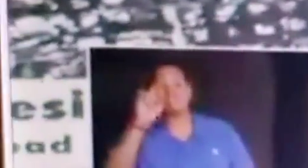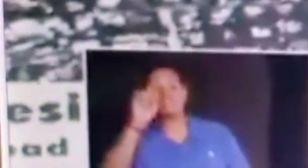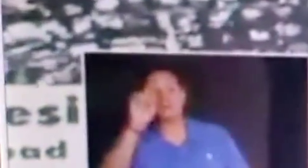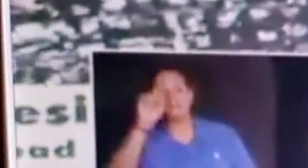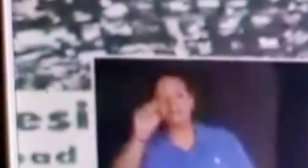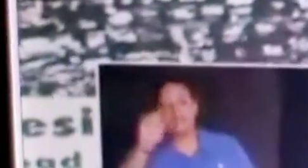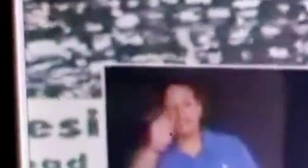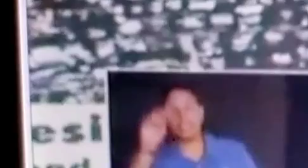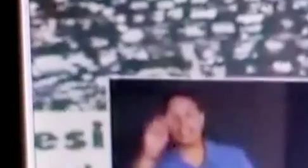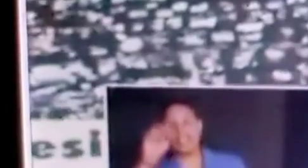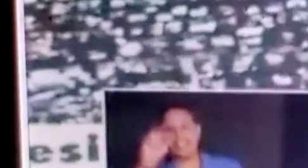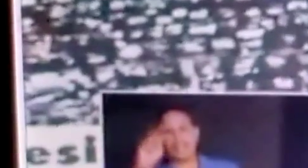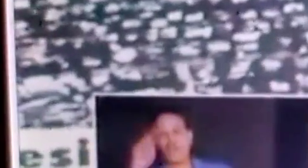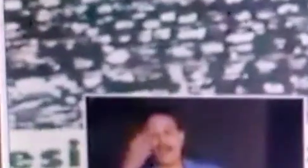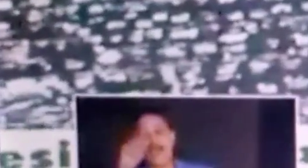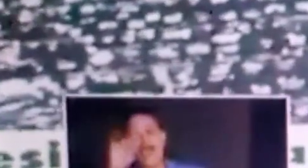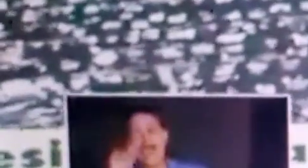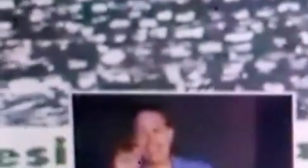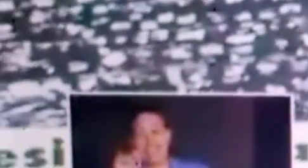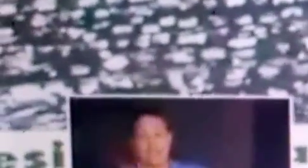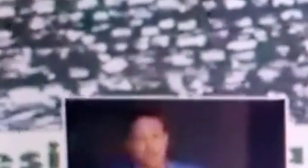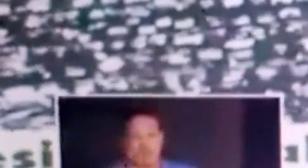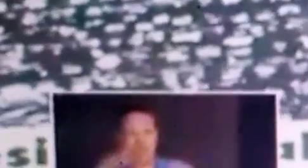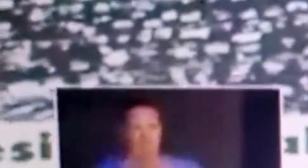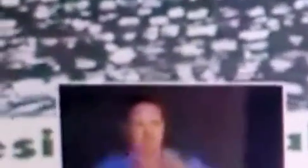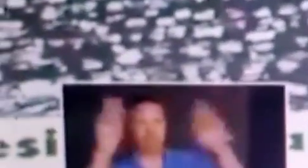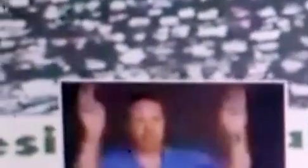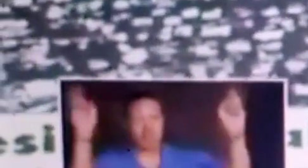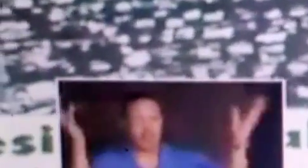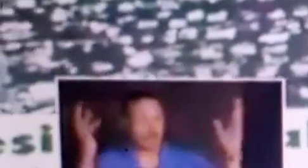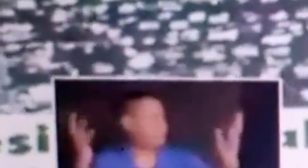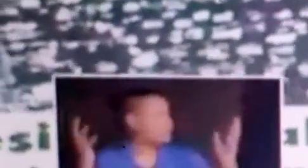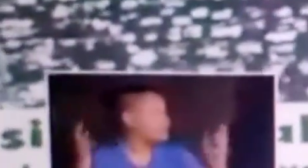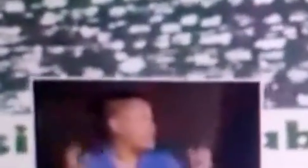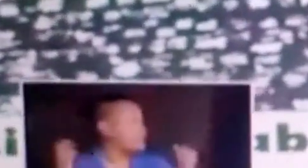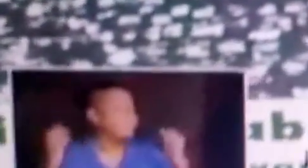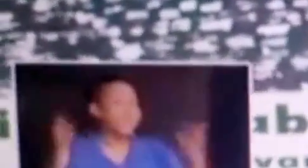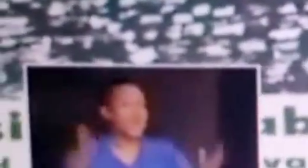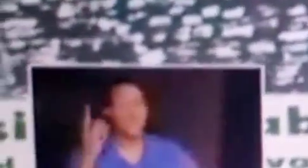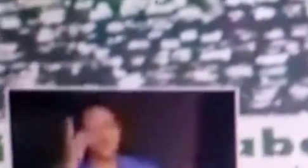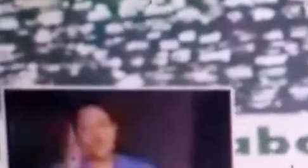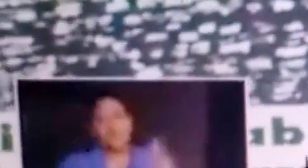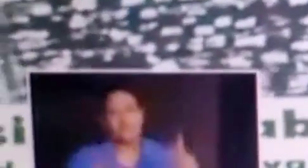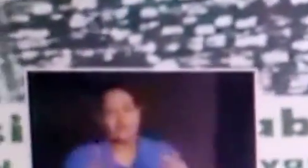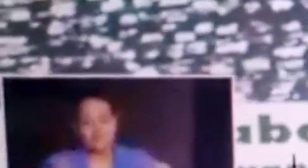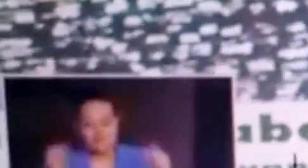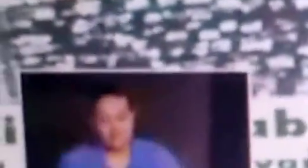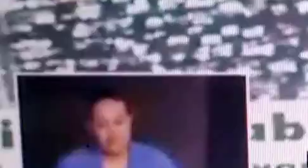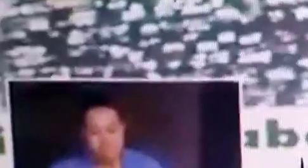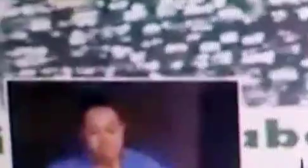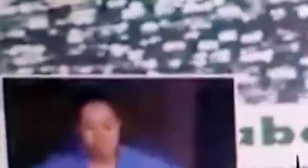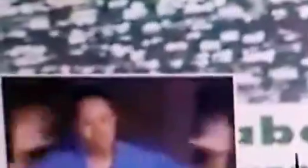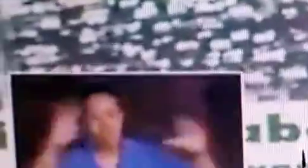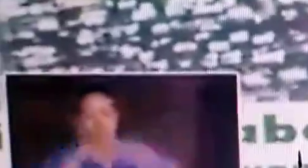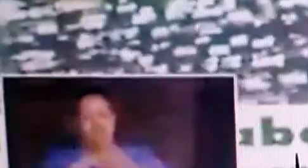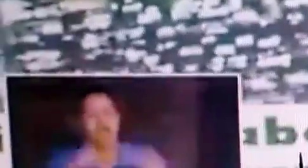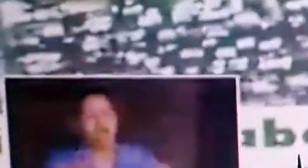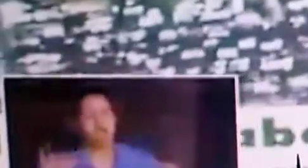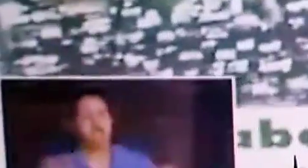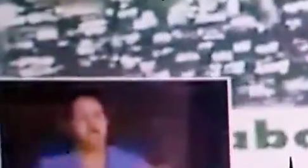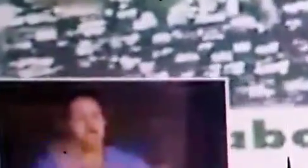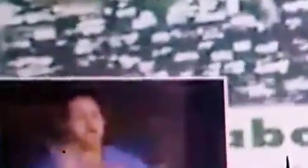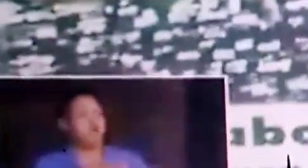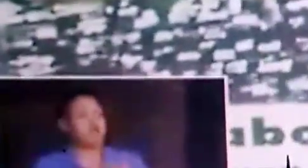and Damian Hines, with an entry titled Out of Many, One People. This